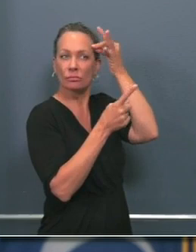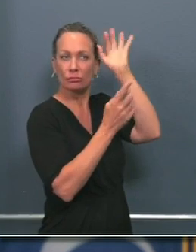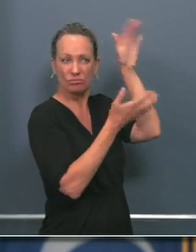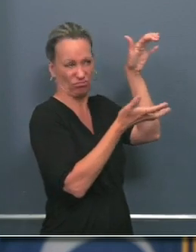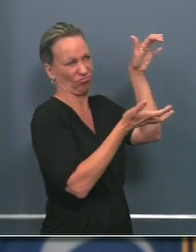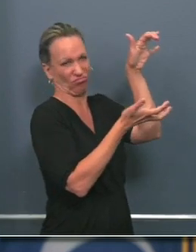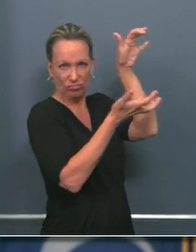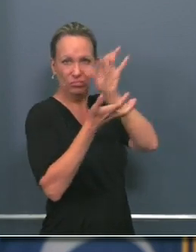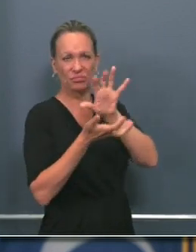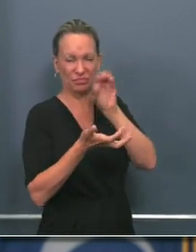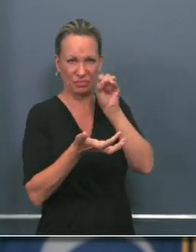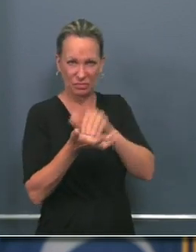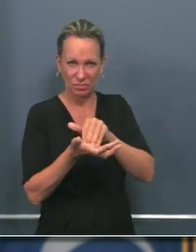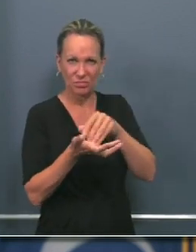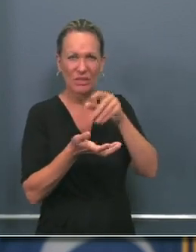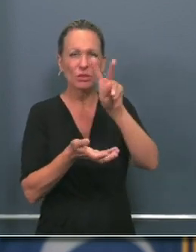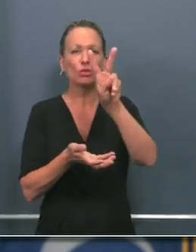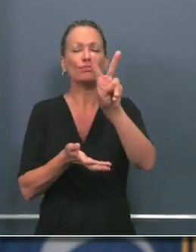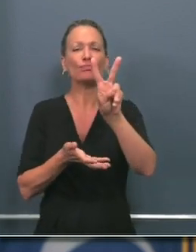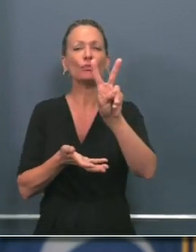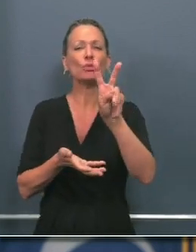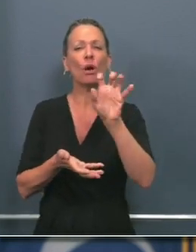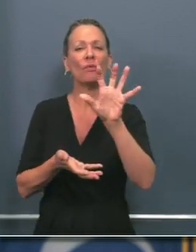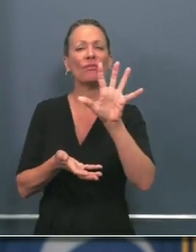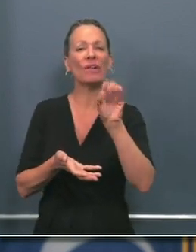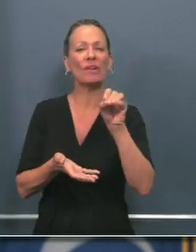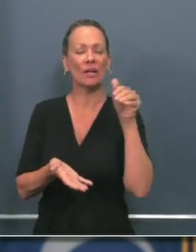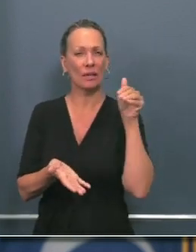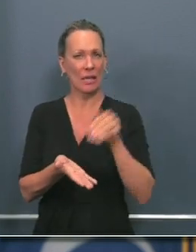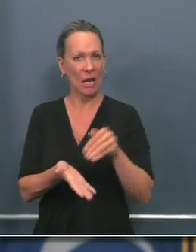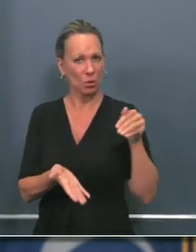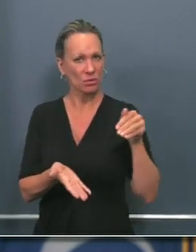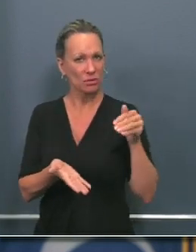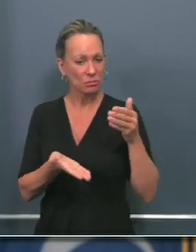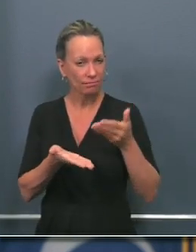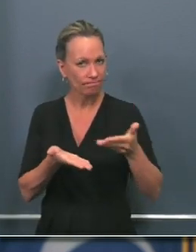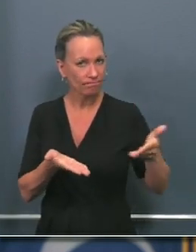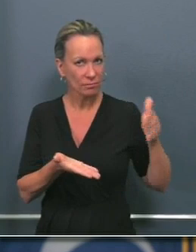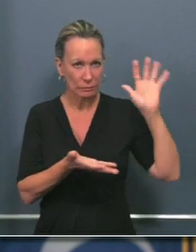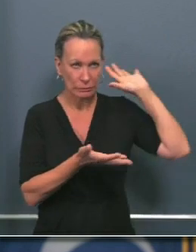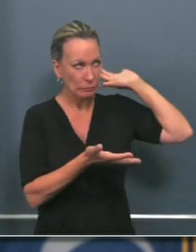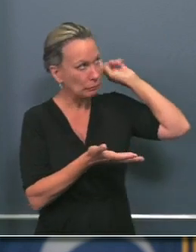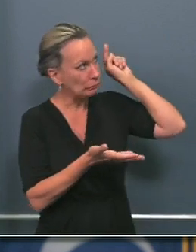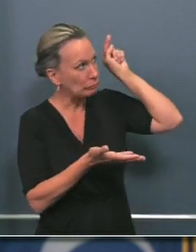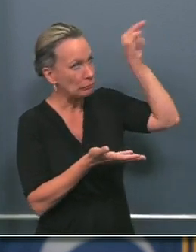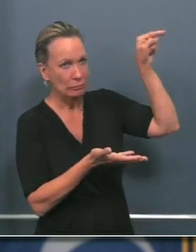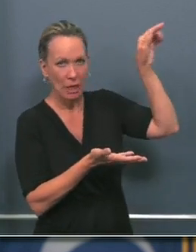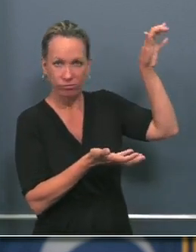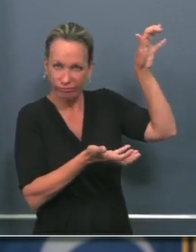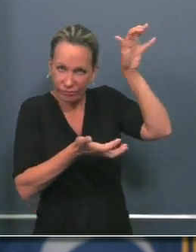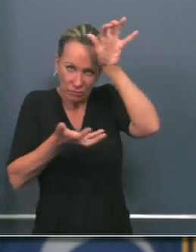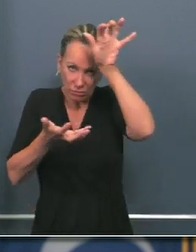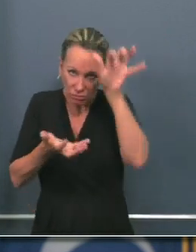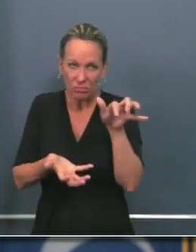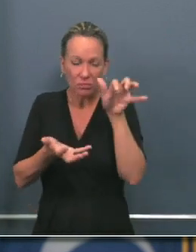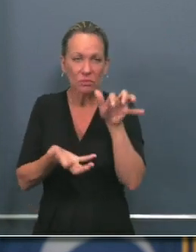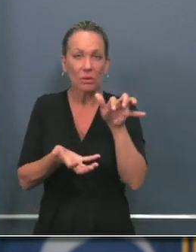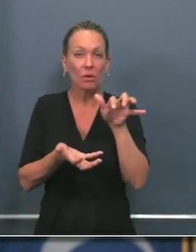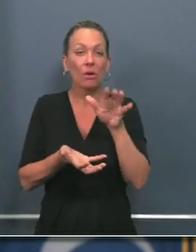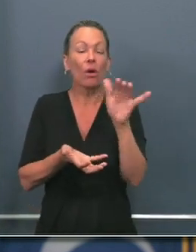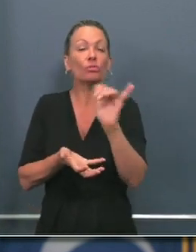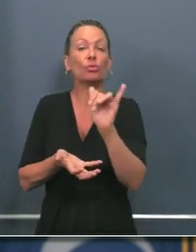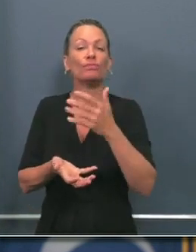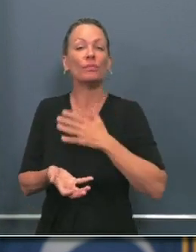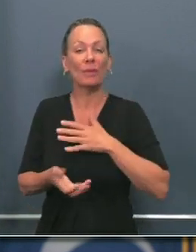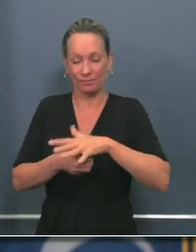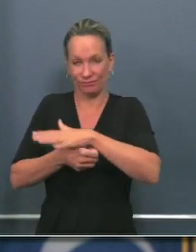compared to the totality of what we are procuring individually ourselves and what many of the labs and hospitals are procuring themselves